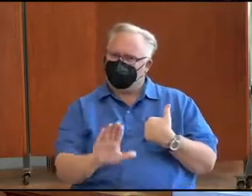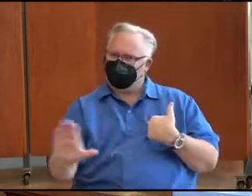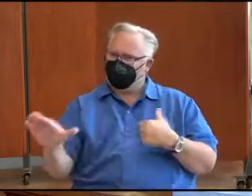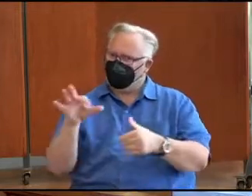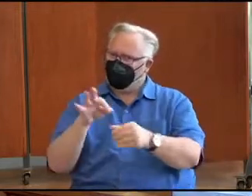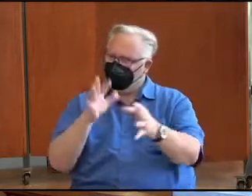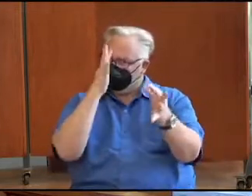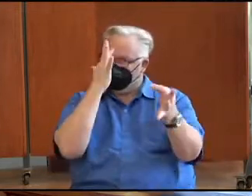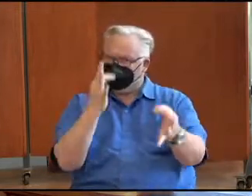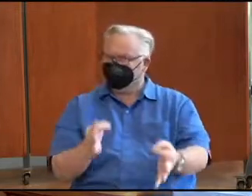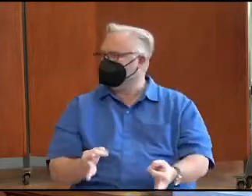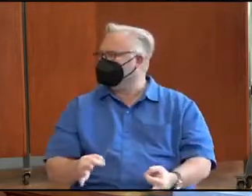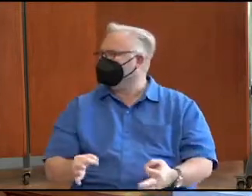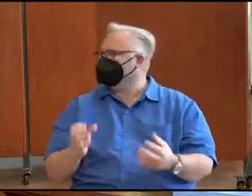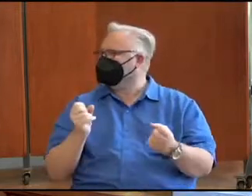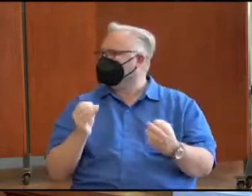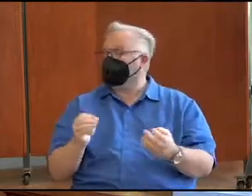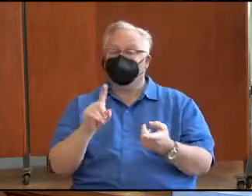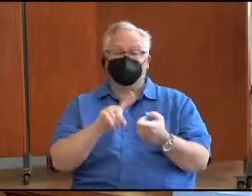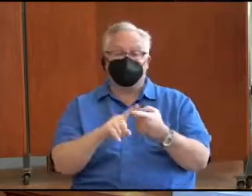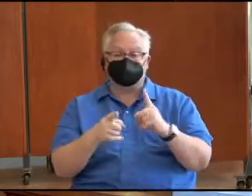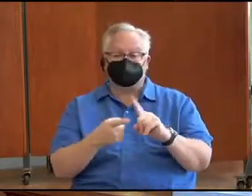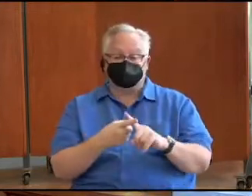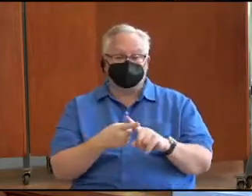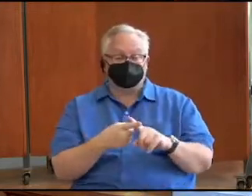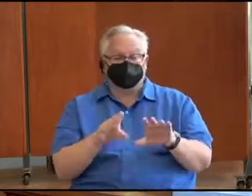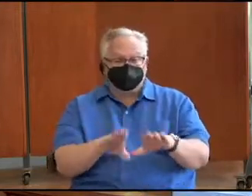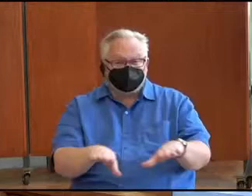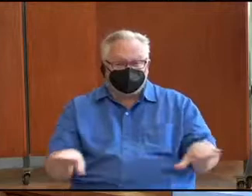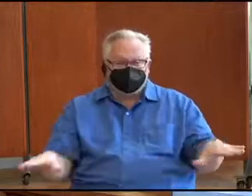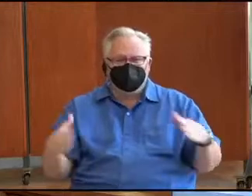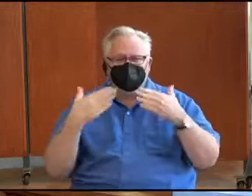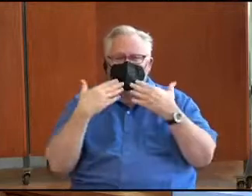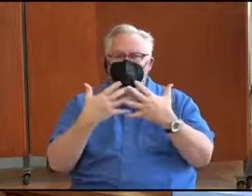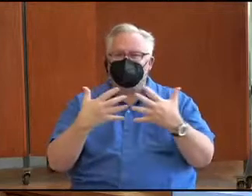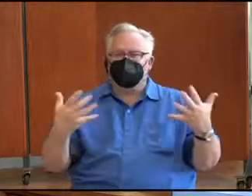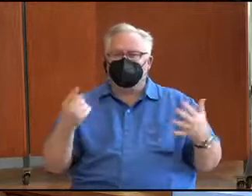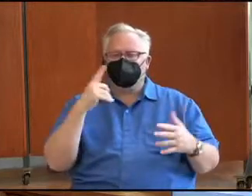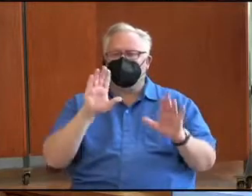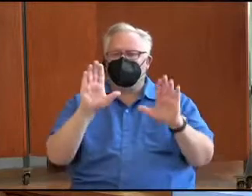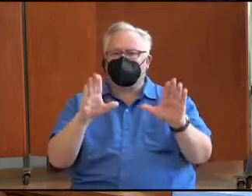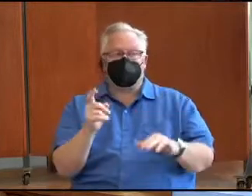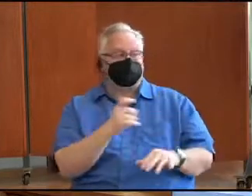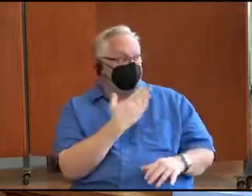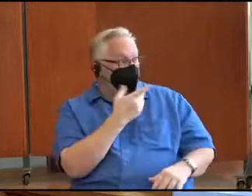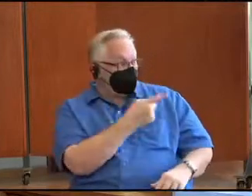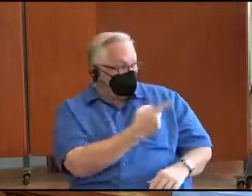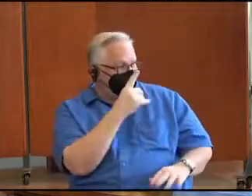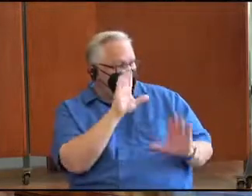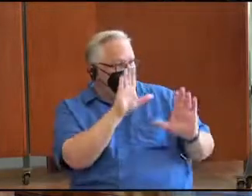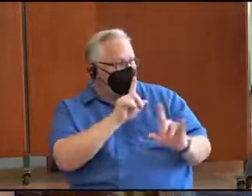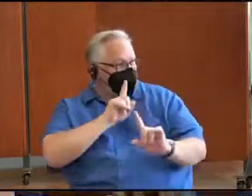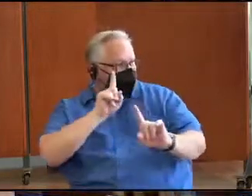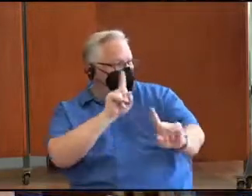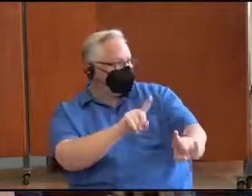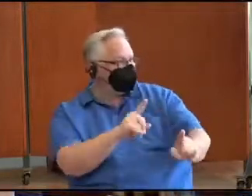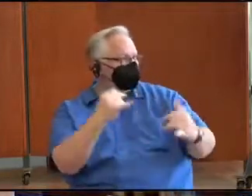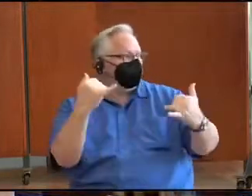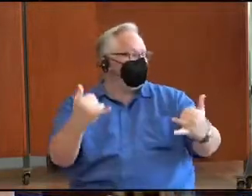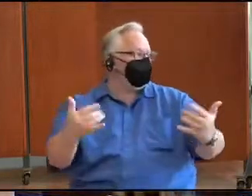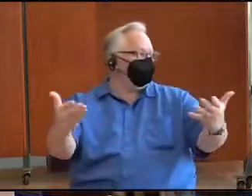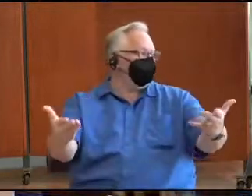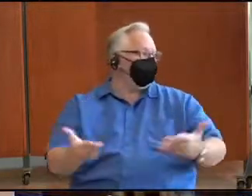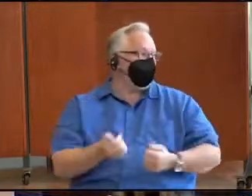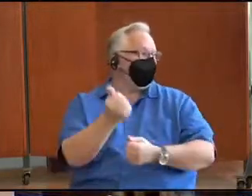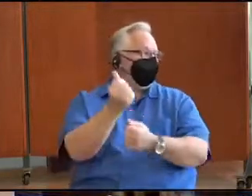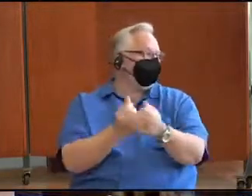sure. So, friends, thank you for such great questions, and thank you for such great answers. And I will invite us all